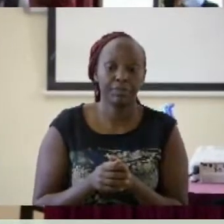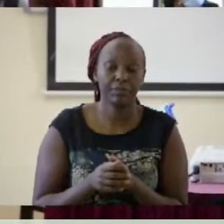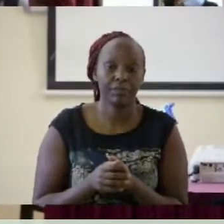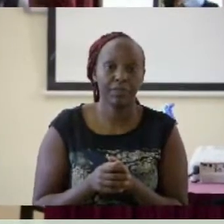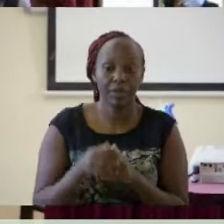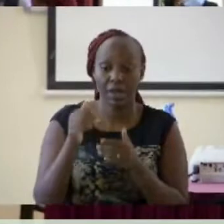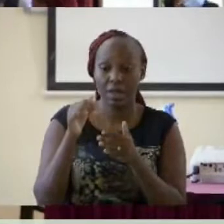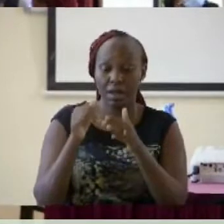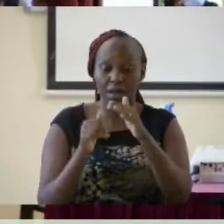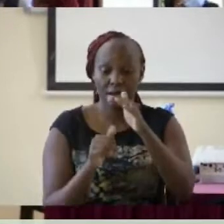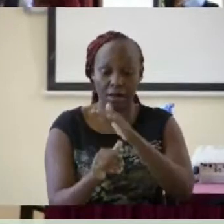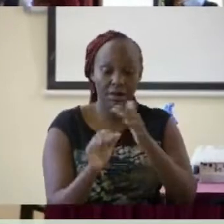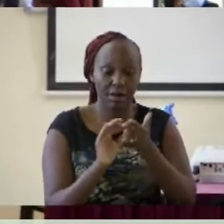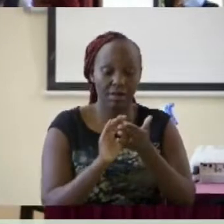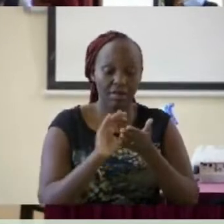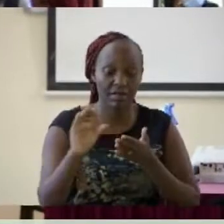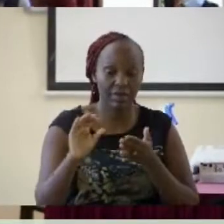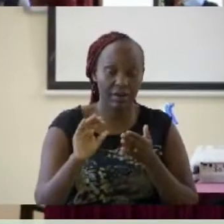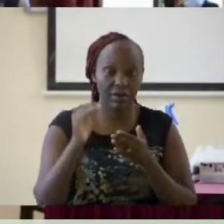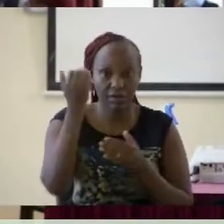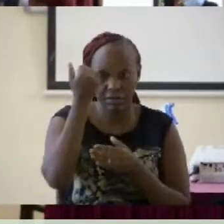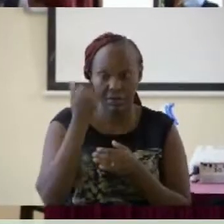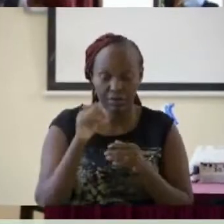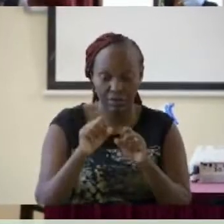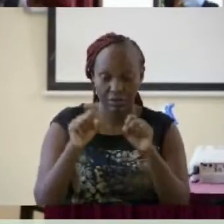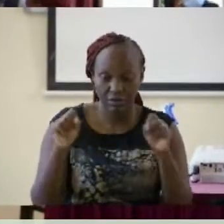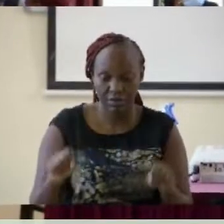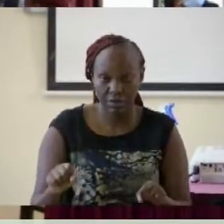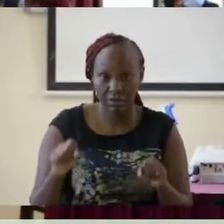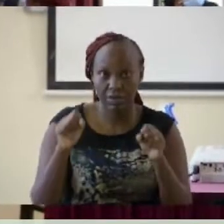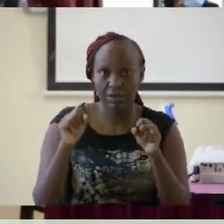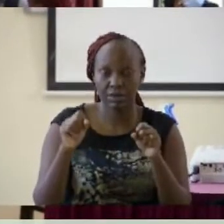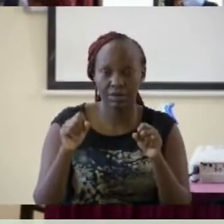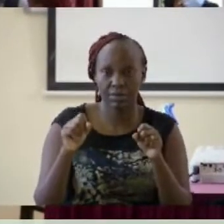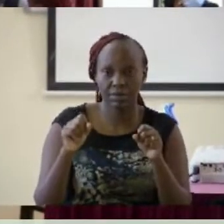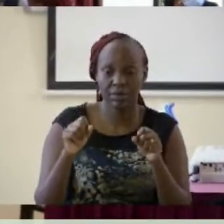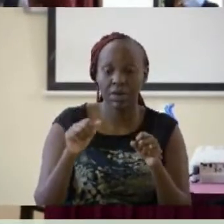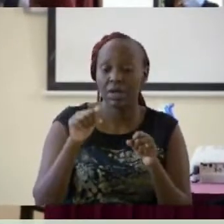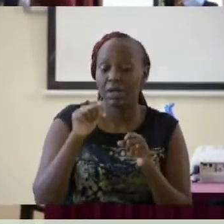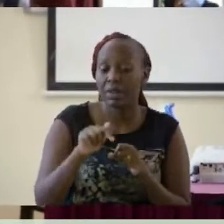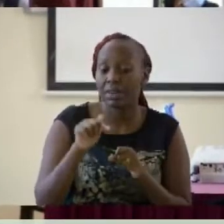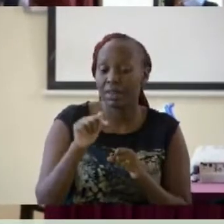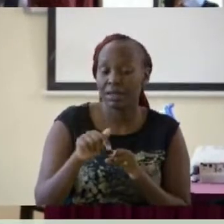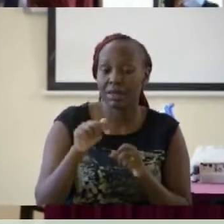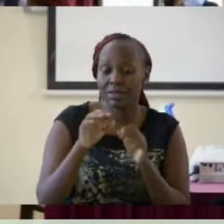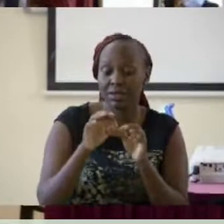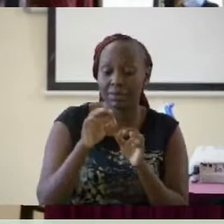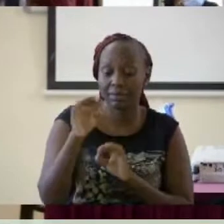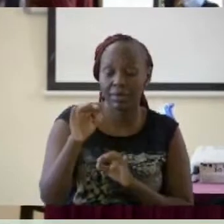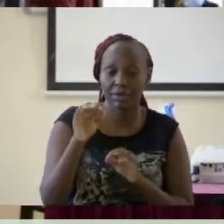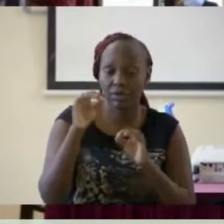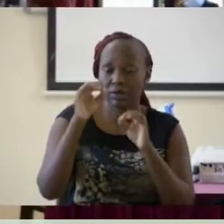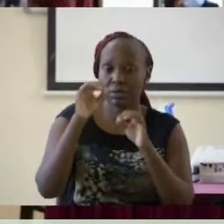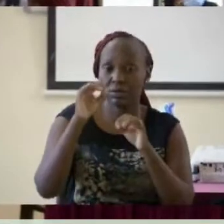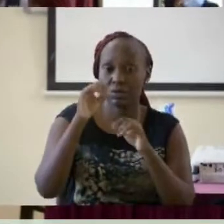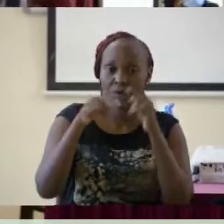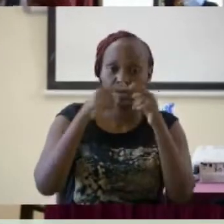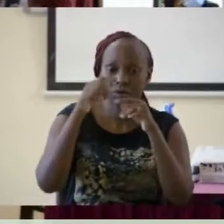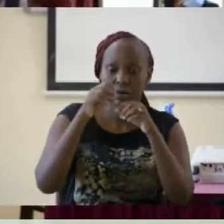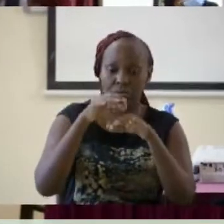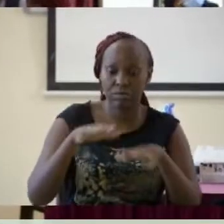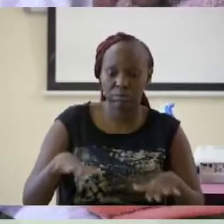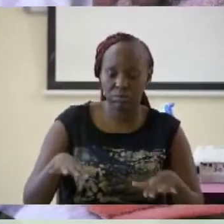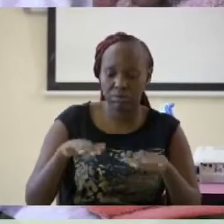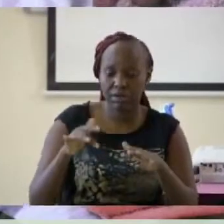the judiciary. You know, we talk this about austerity measures. These austerity measures have a ripple effect to the rural